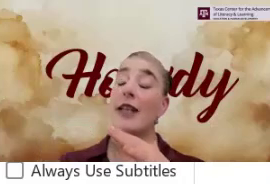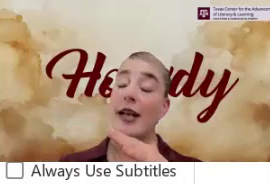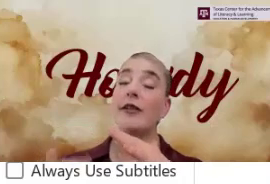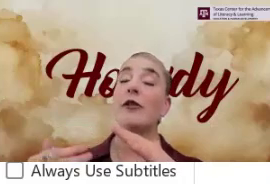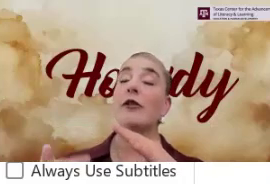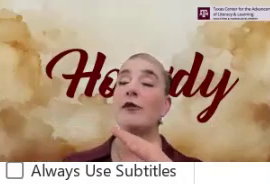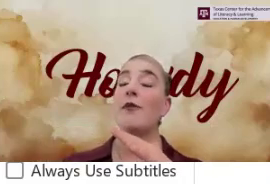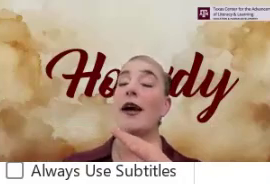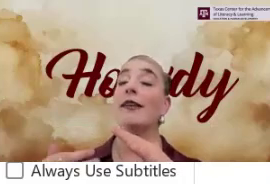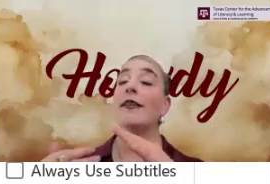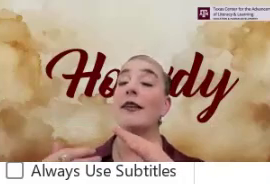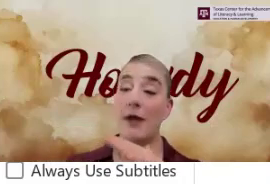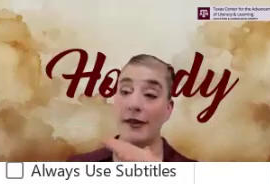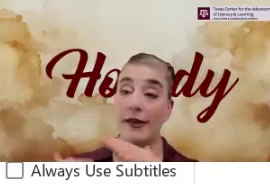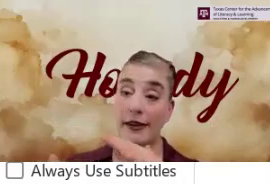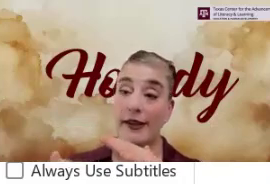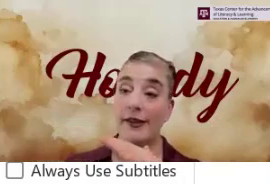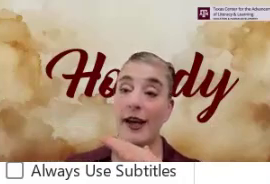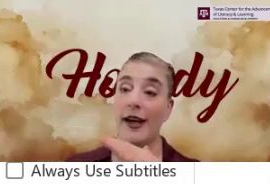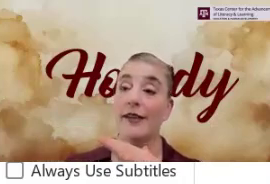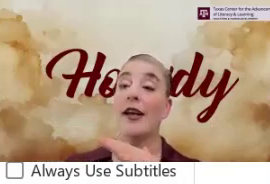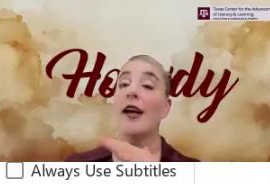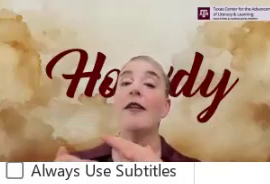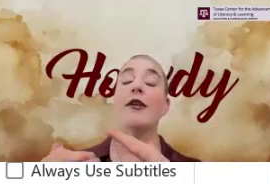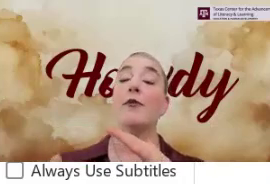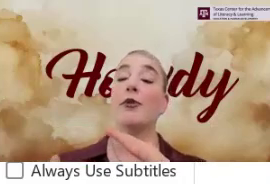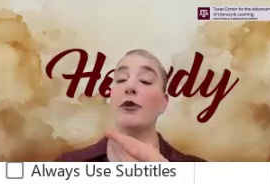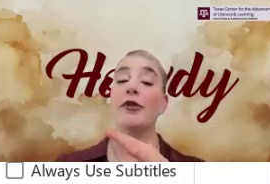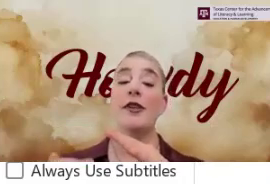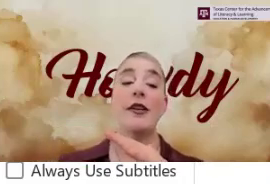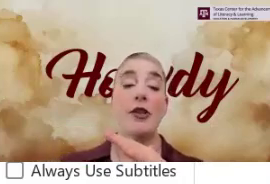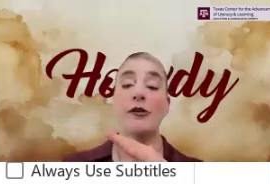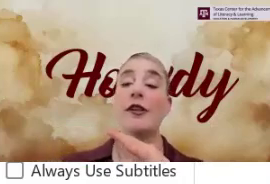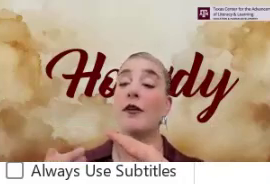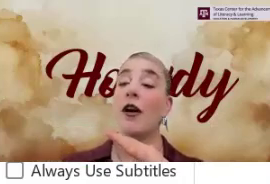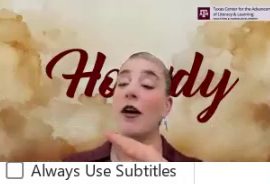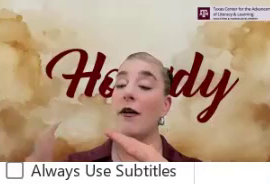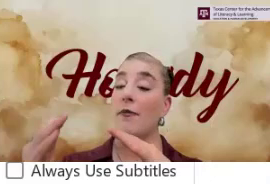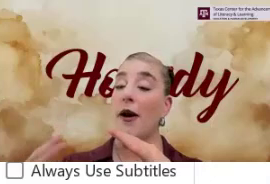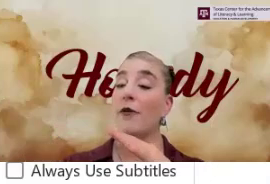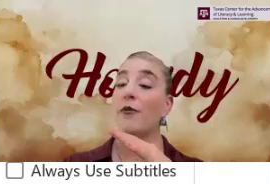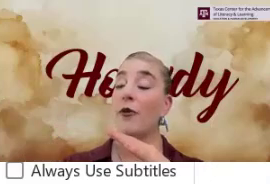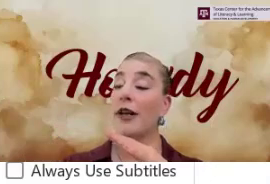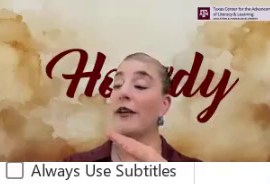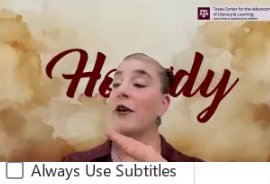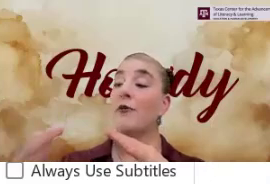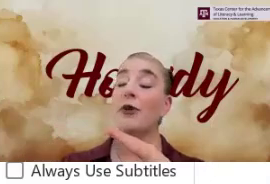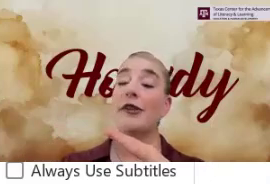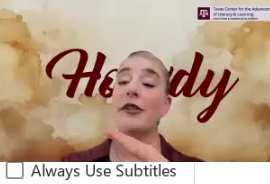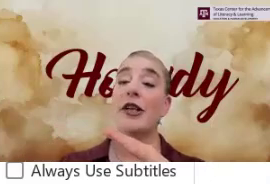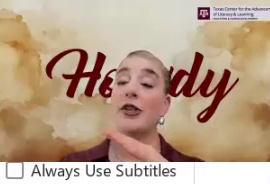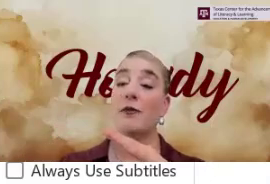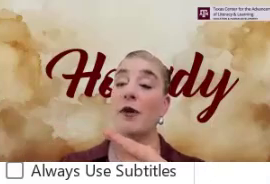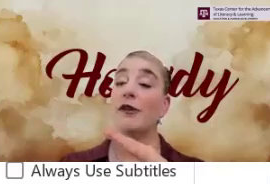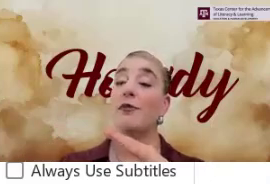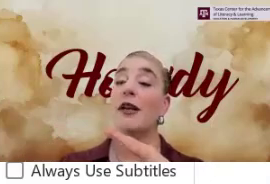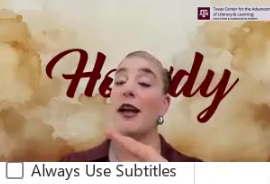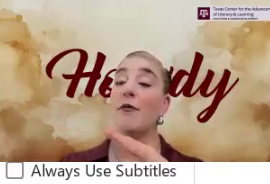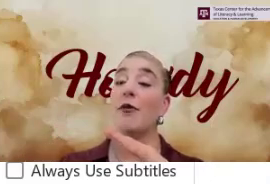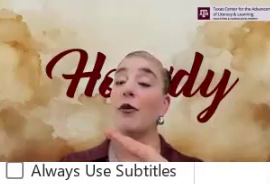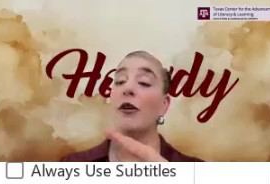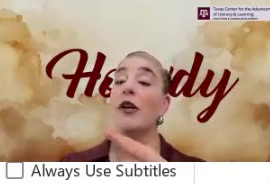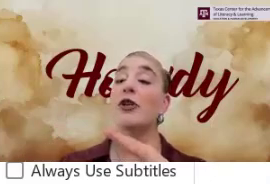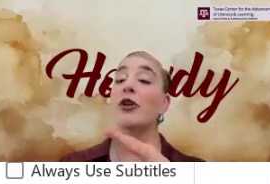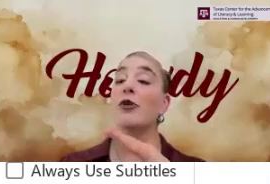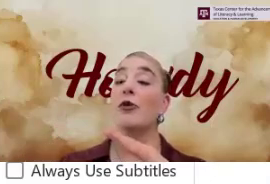very technical spec that basically says that a person using a PowerPoint presentation must